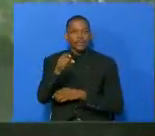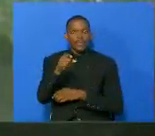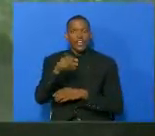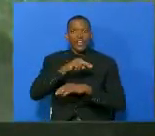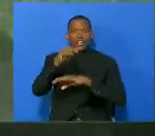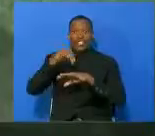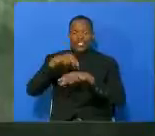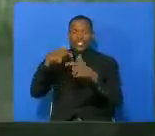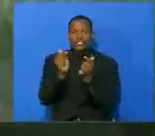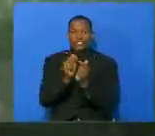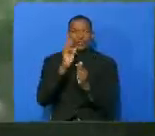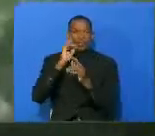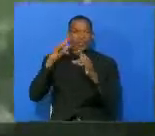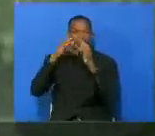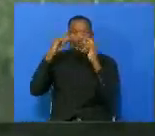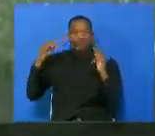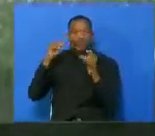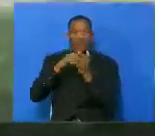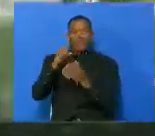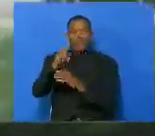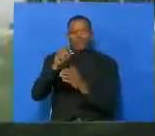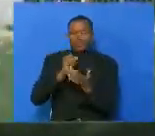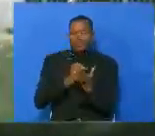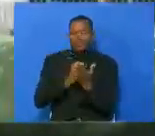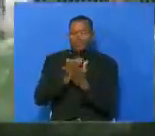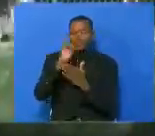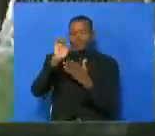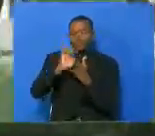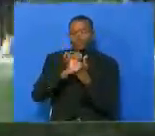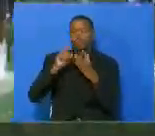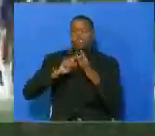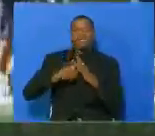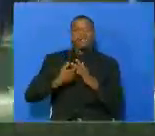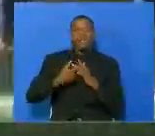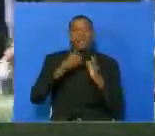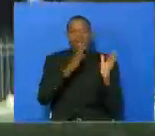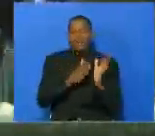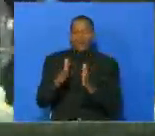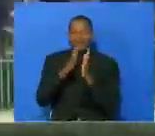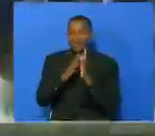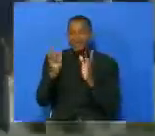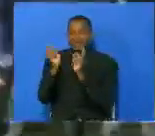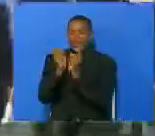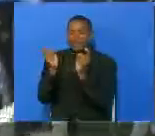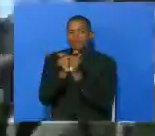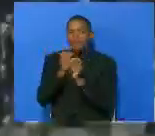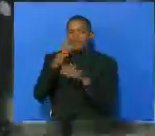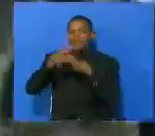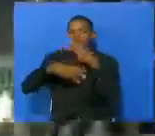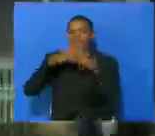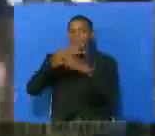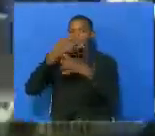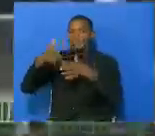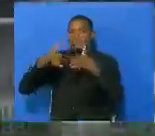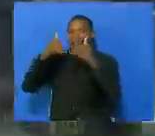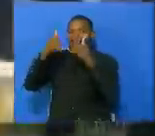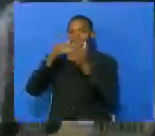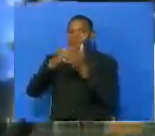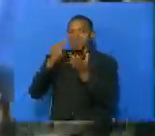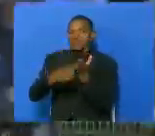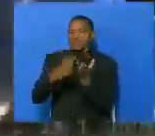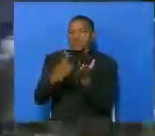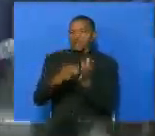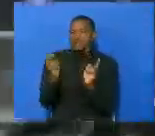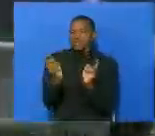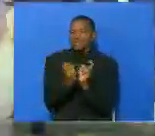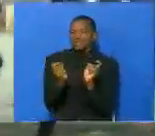tsena mo kampeng kgwedi ya Seetebosigo e simolola fa ba tla bo ba ipaakanyetsa motshameko wa go ipatlela phatlha kwa sejaneng sa lefatshe kgatlhanong le Uganda